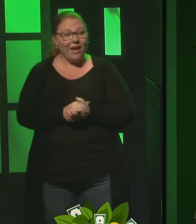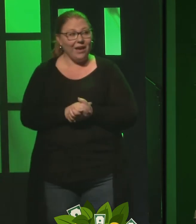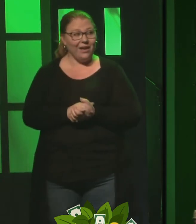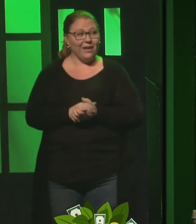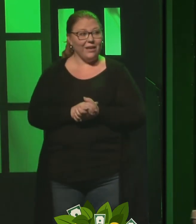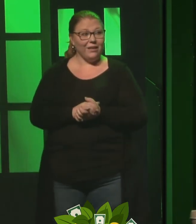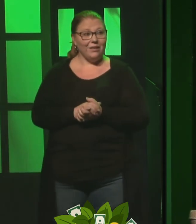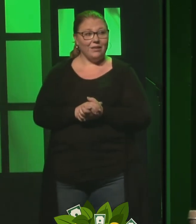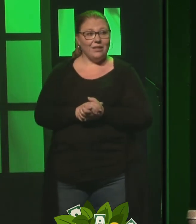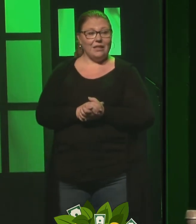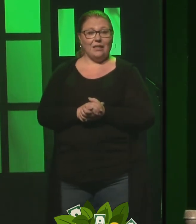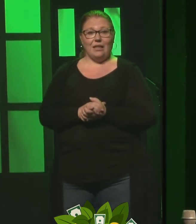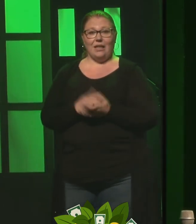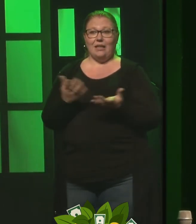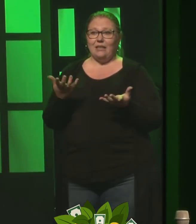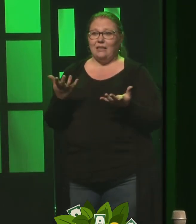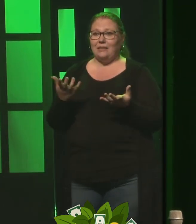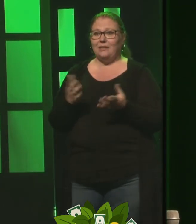like